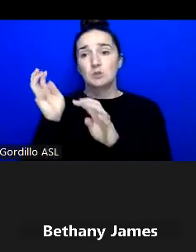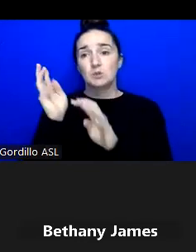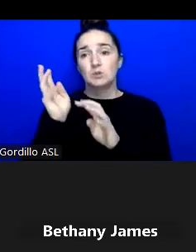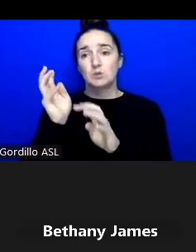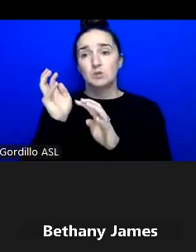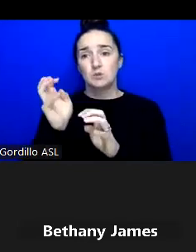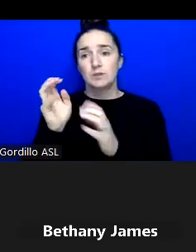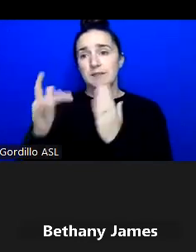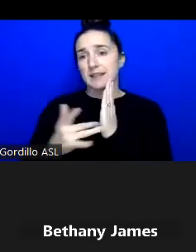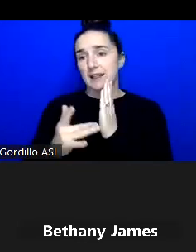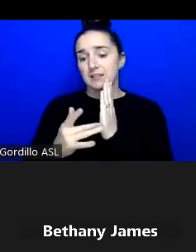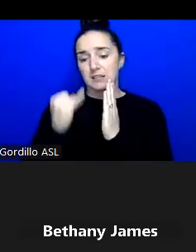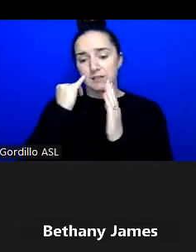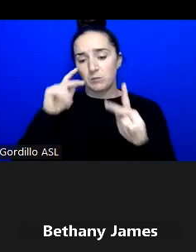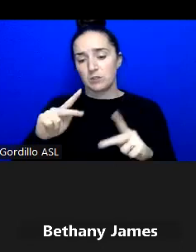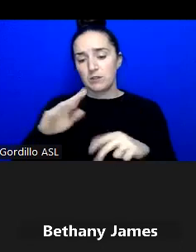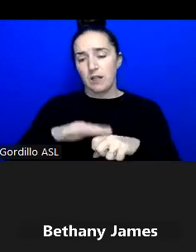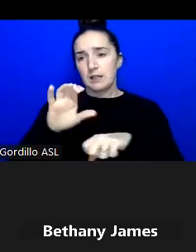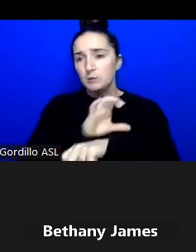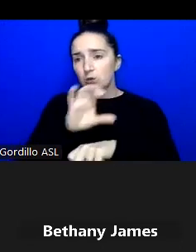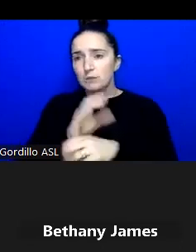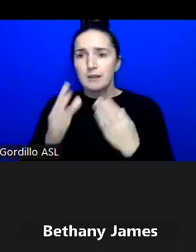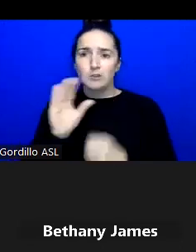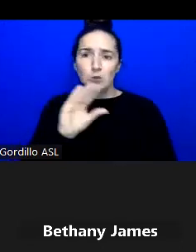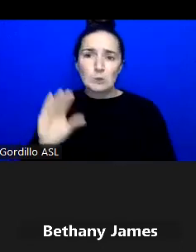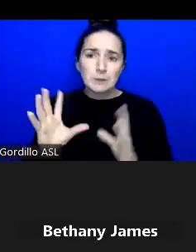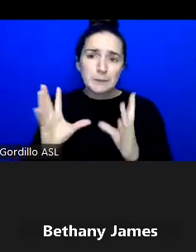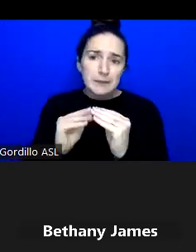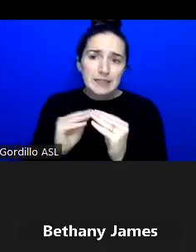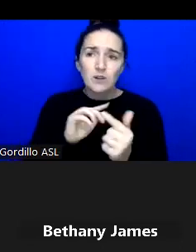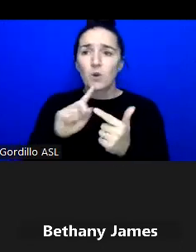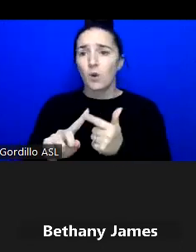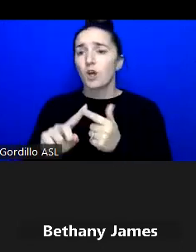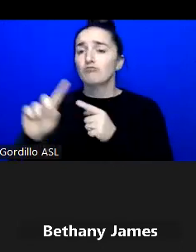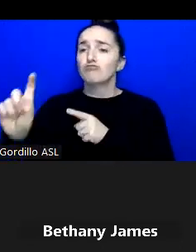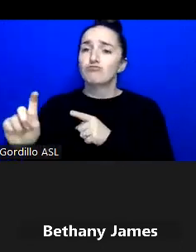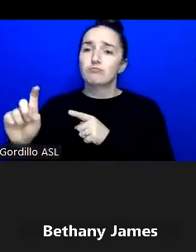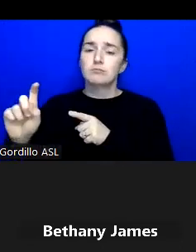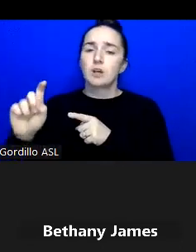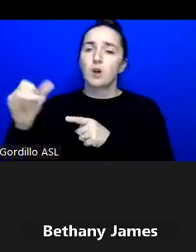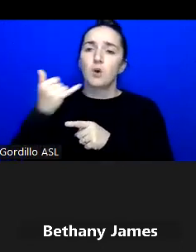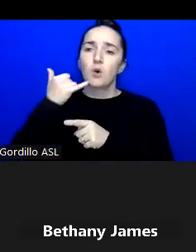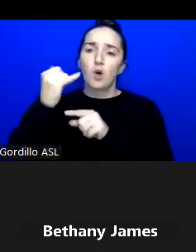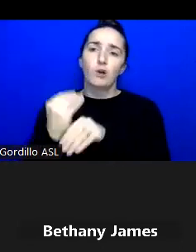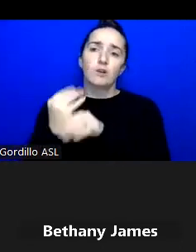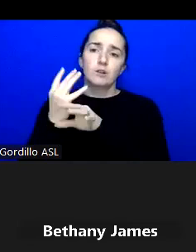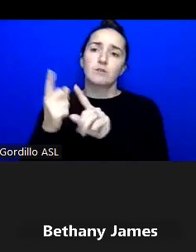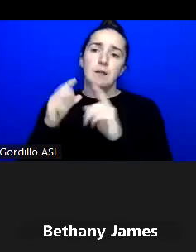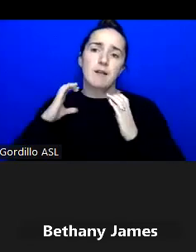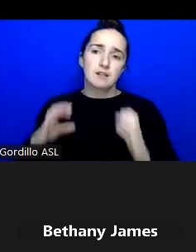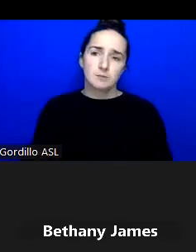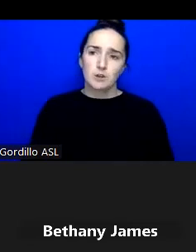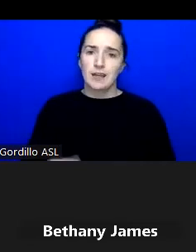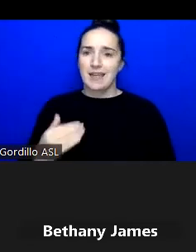computer all the time and they're doing maybe a Zoom meeting, or they take calls from a customer, having something that can translate a